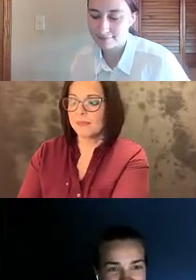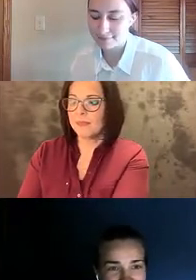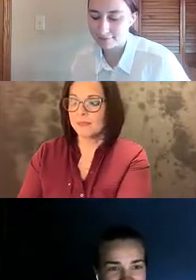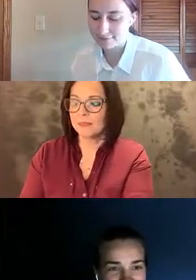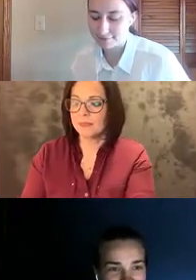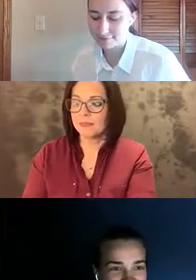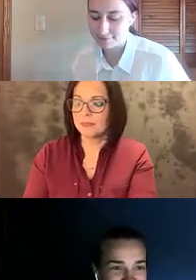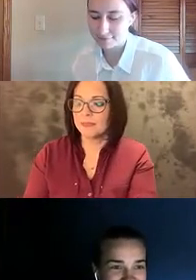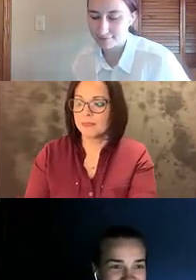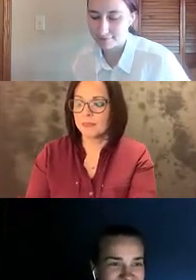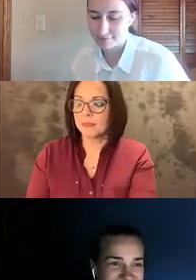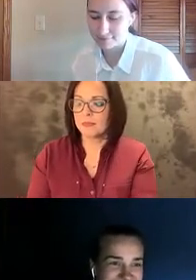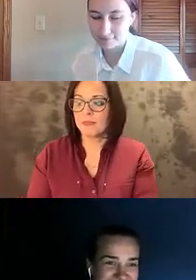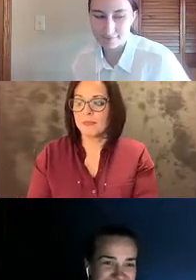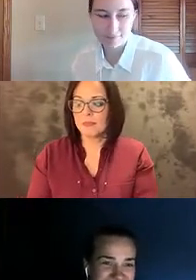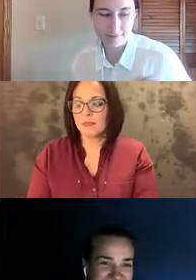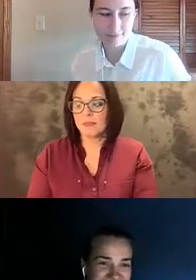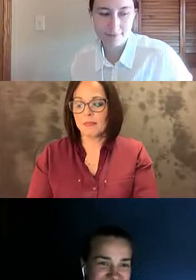Great.